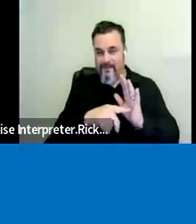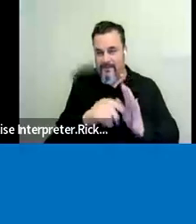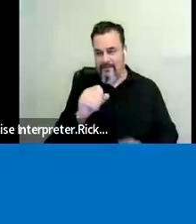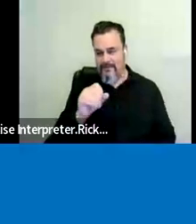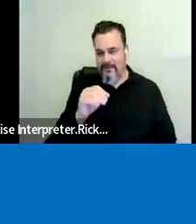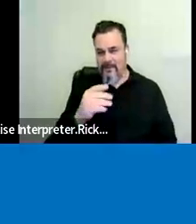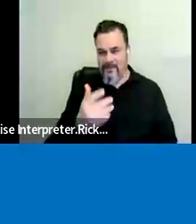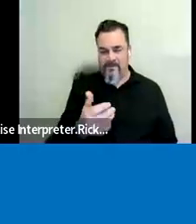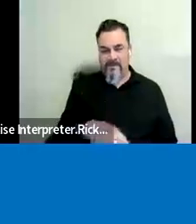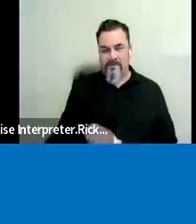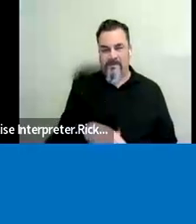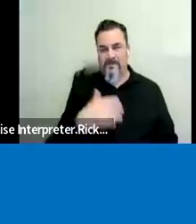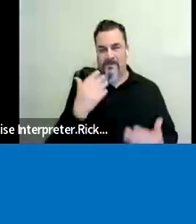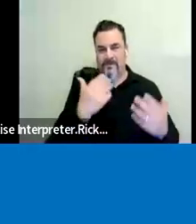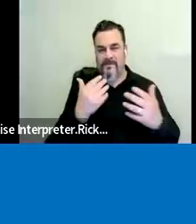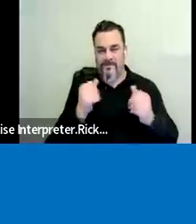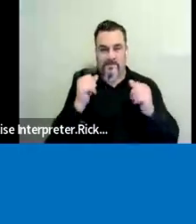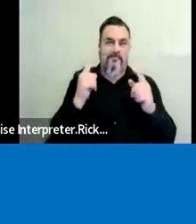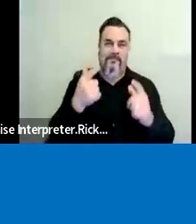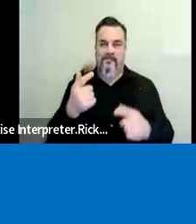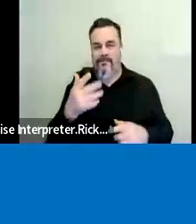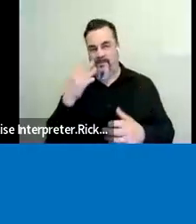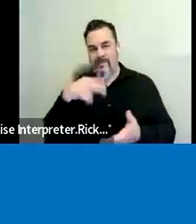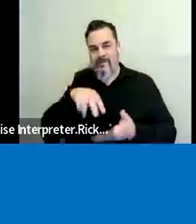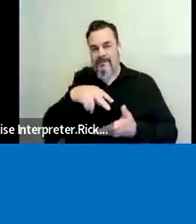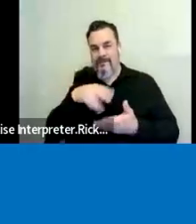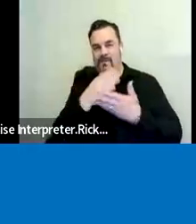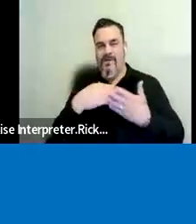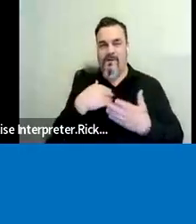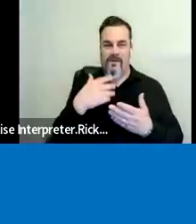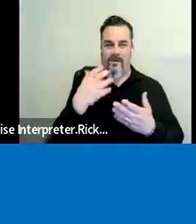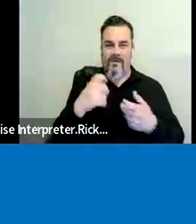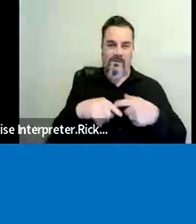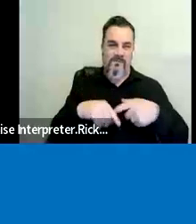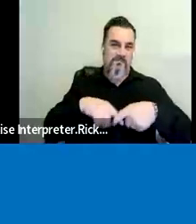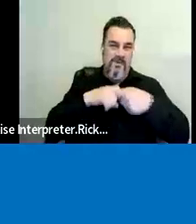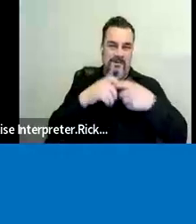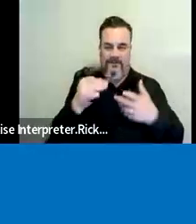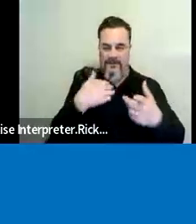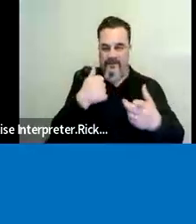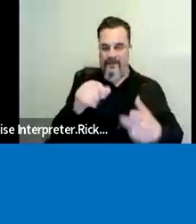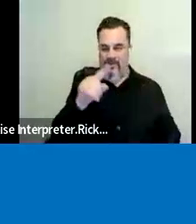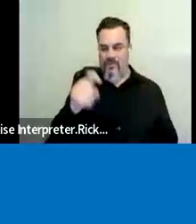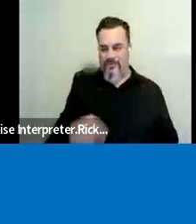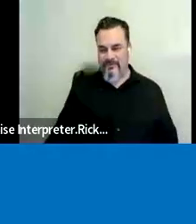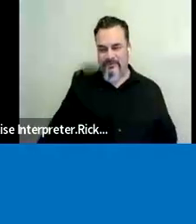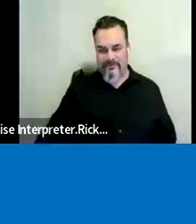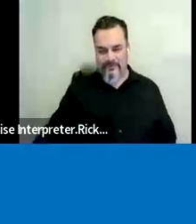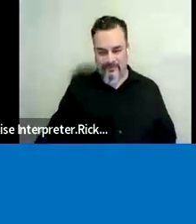So it'll probably perk you all up because it's a dance piece. But I wanted to just pause here if you have any questions.